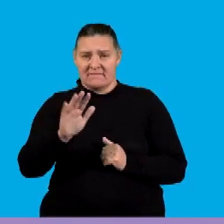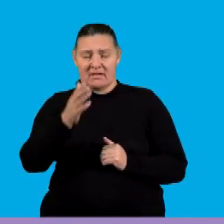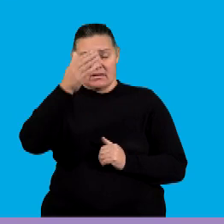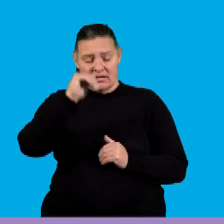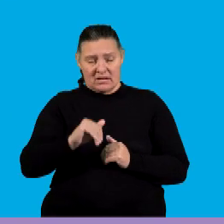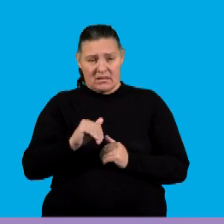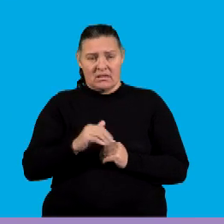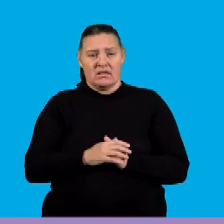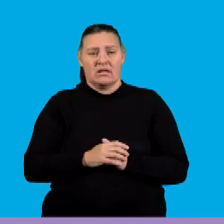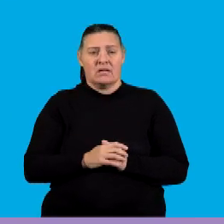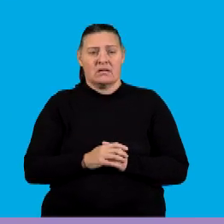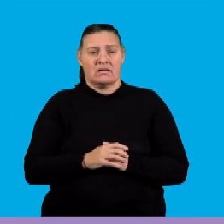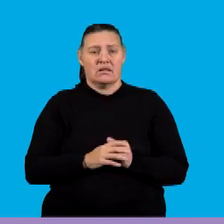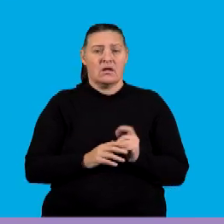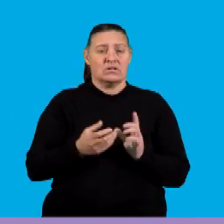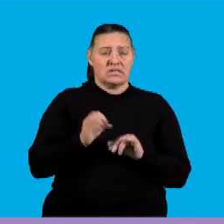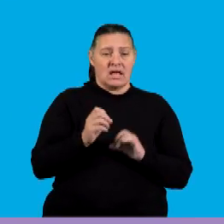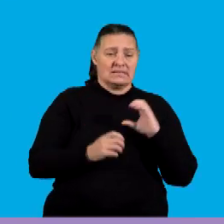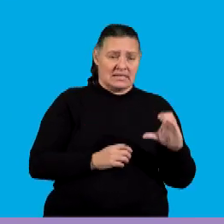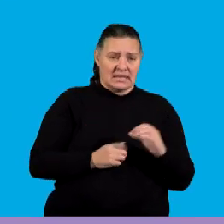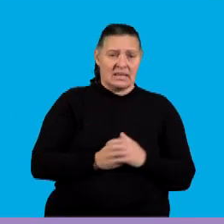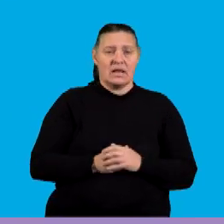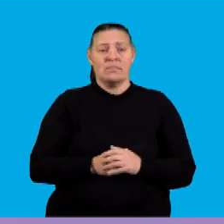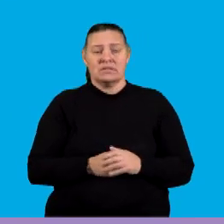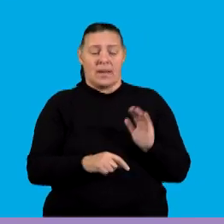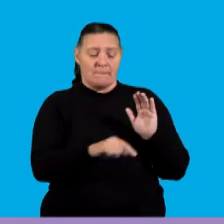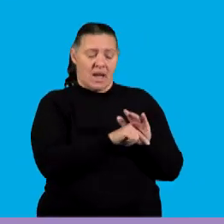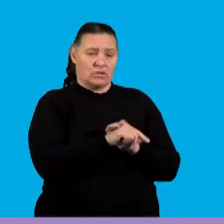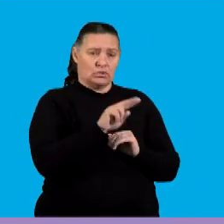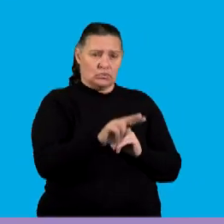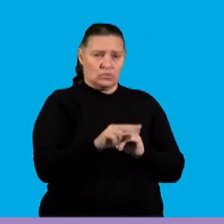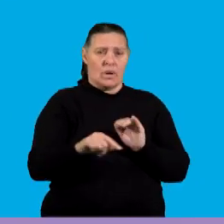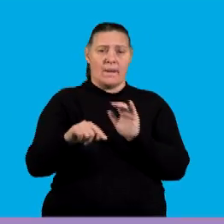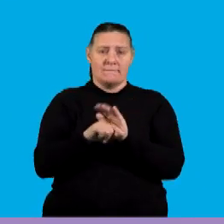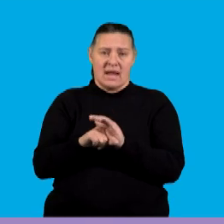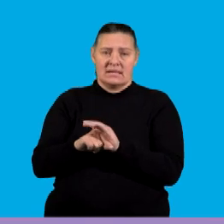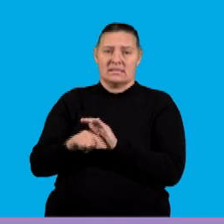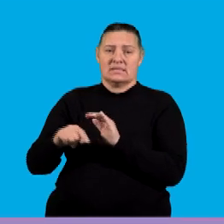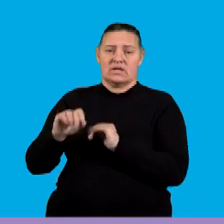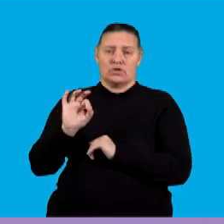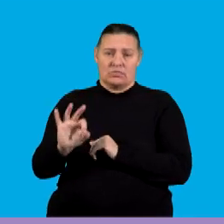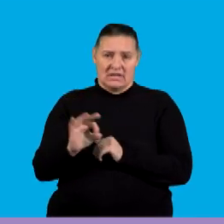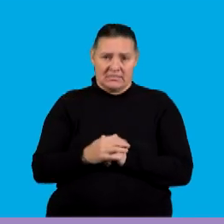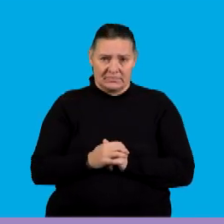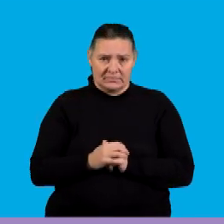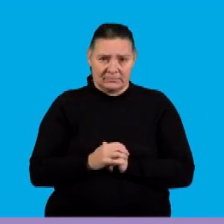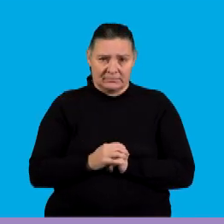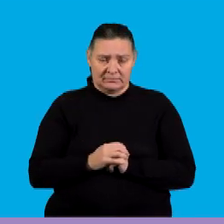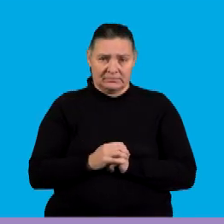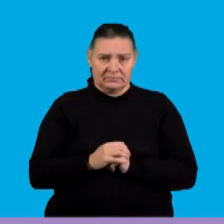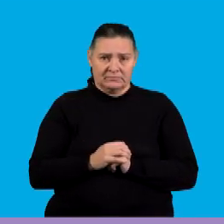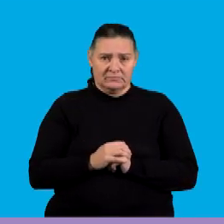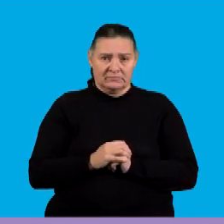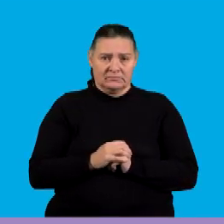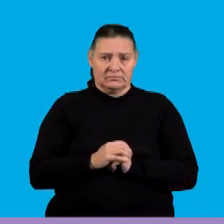vertical change, the y values. And because we started with C for the vertical change, it means we need to start with point C for the horizontal